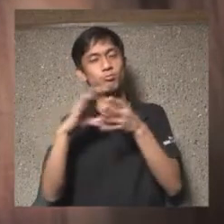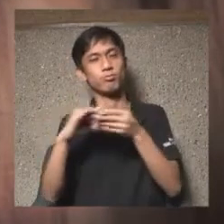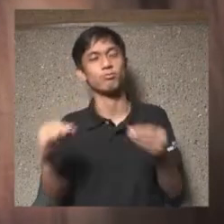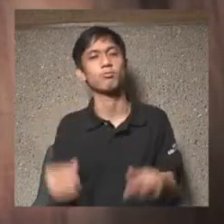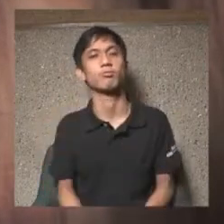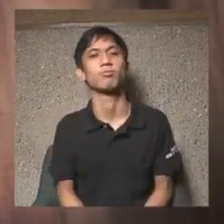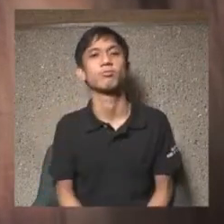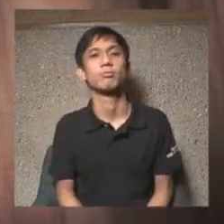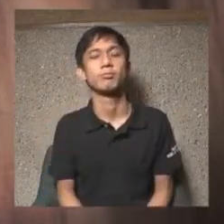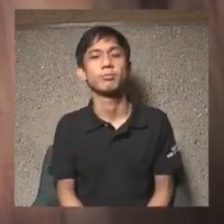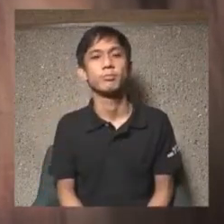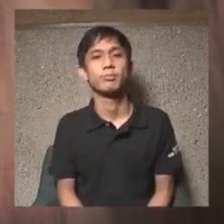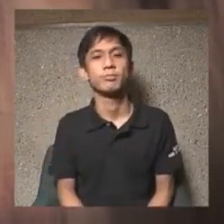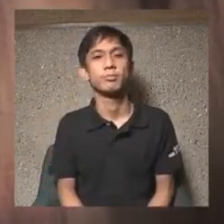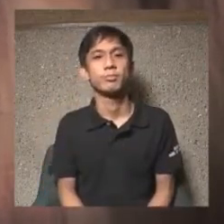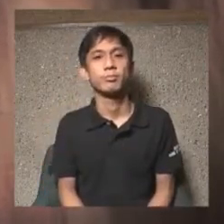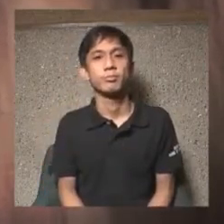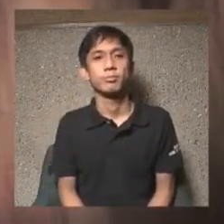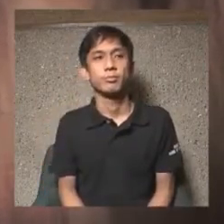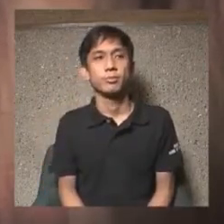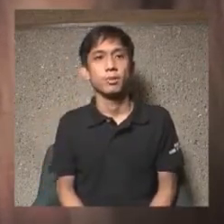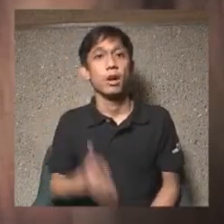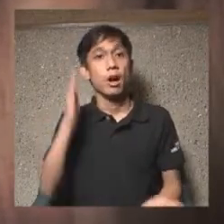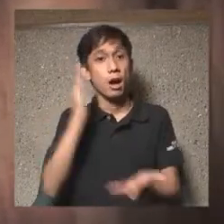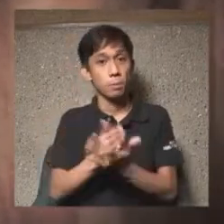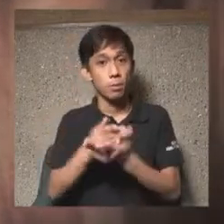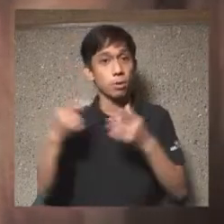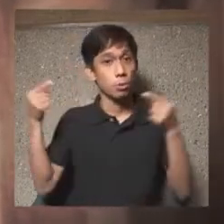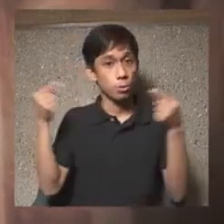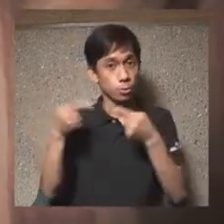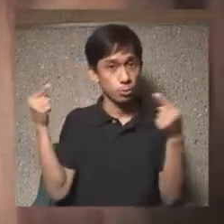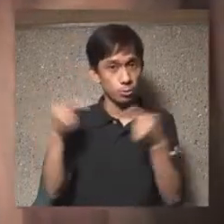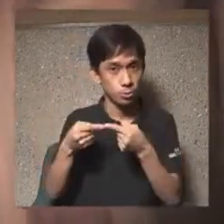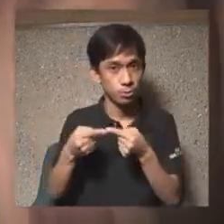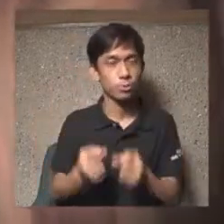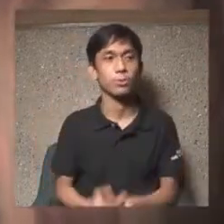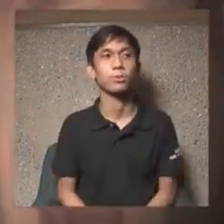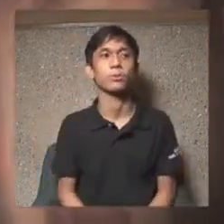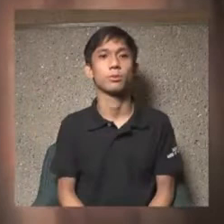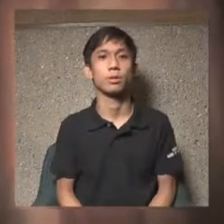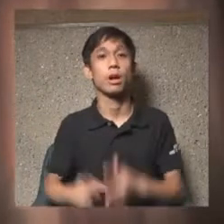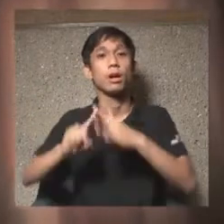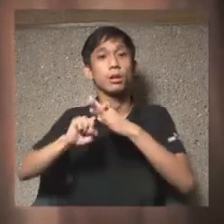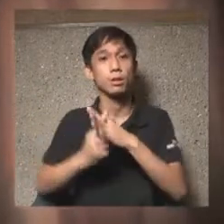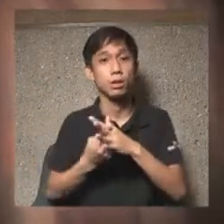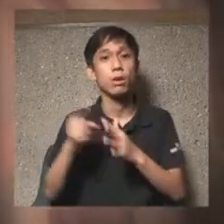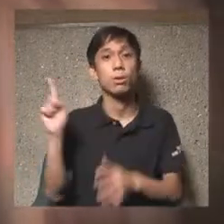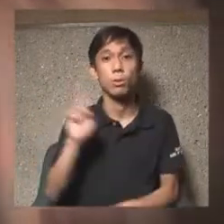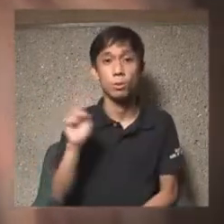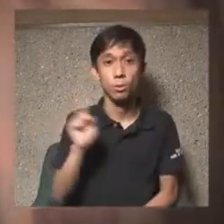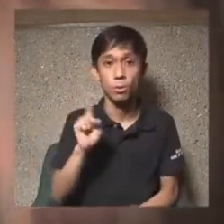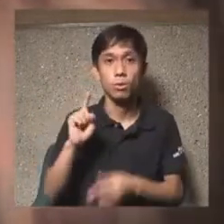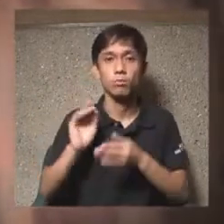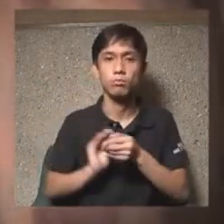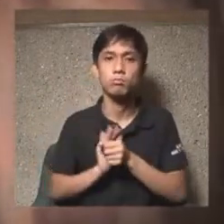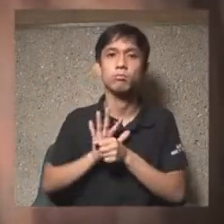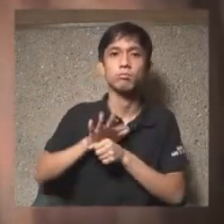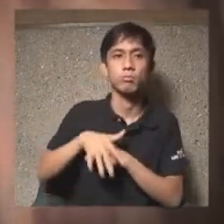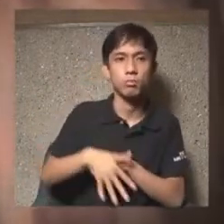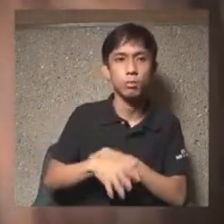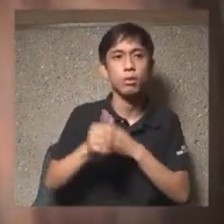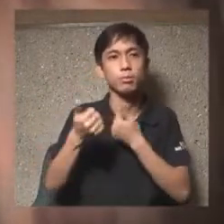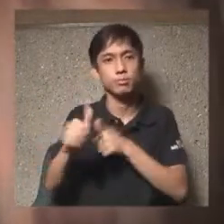Stop fighting. Start flowing with God. We need to tap